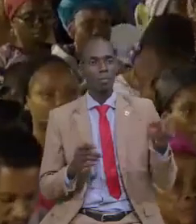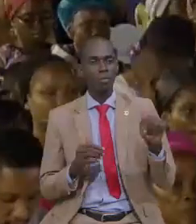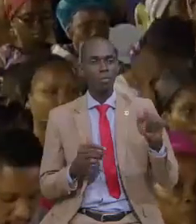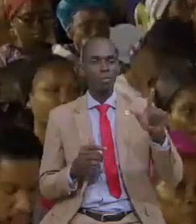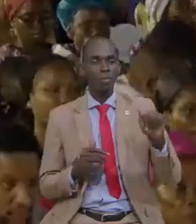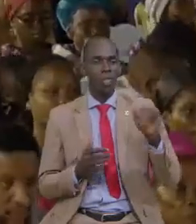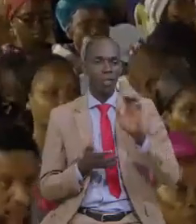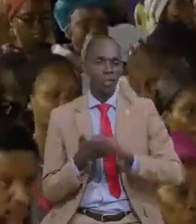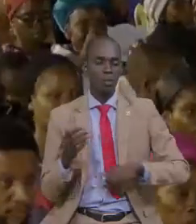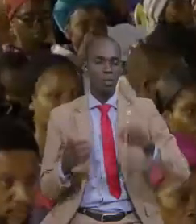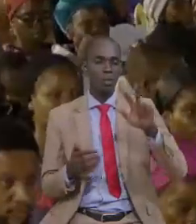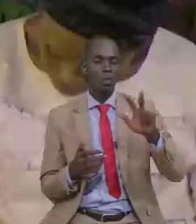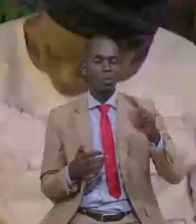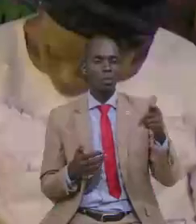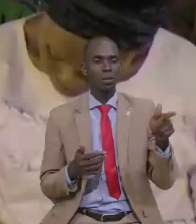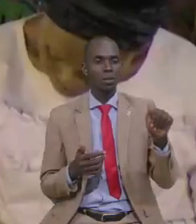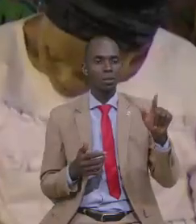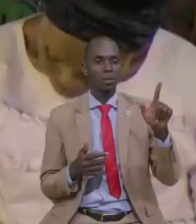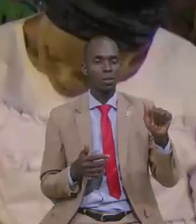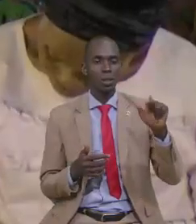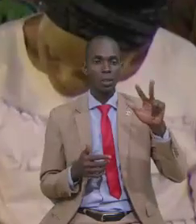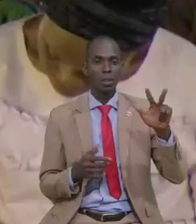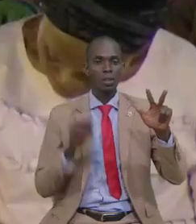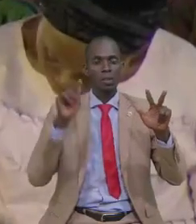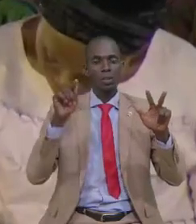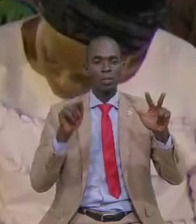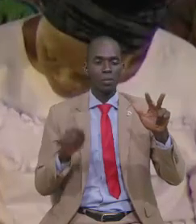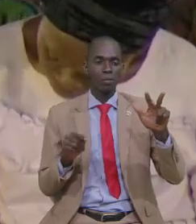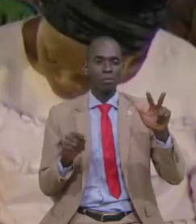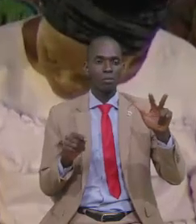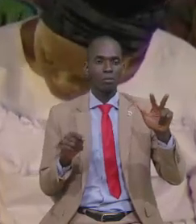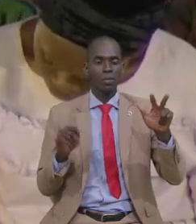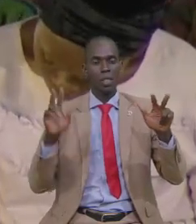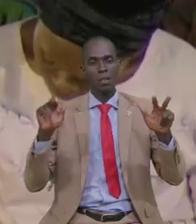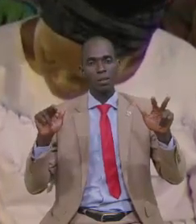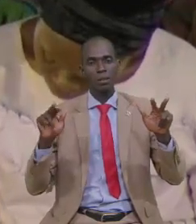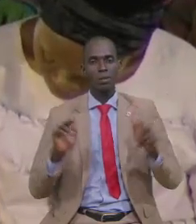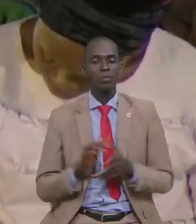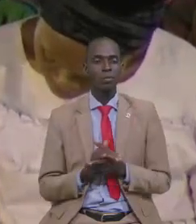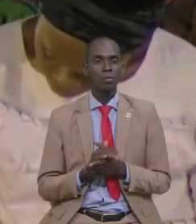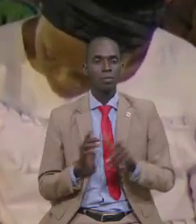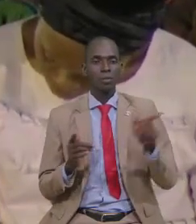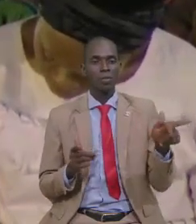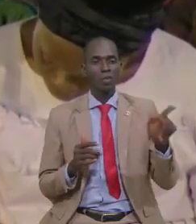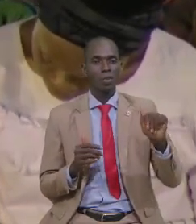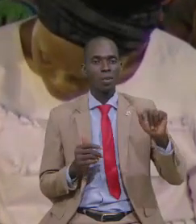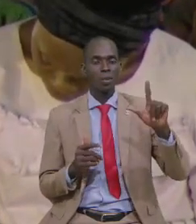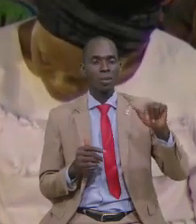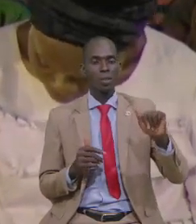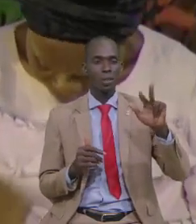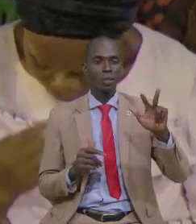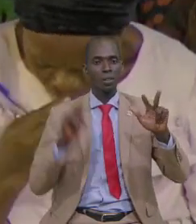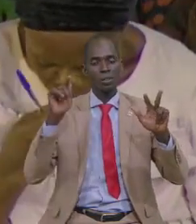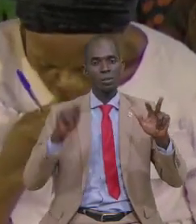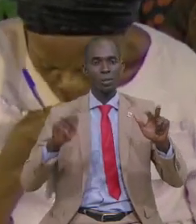3, reading here from verse 13. Galatians chapter 3, verse